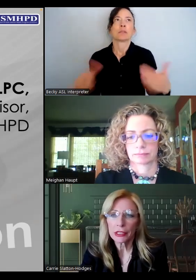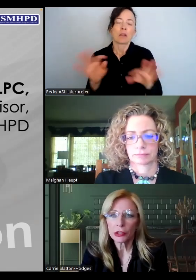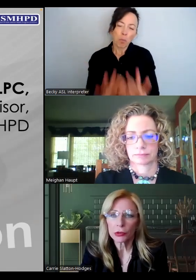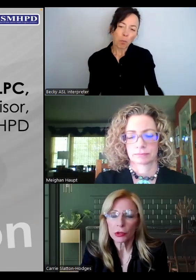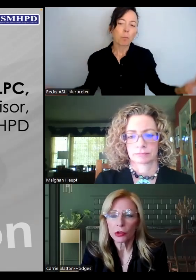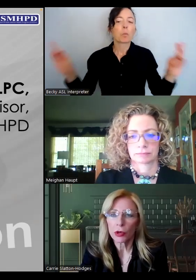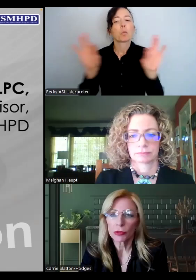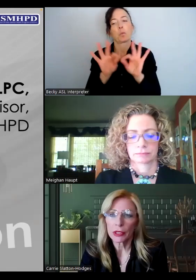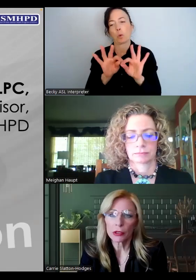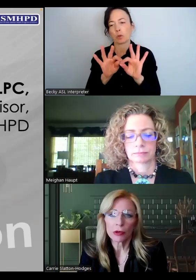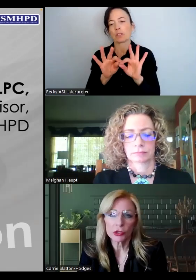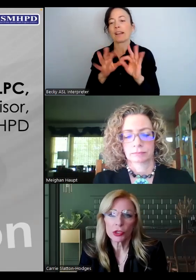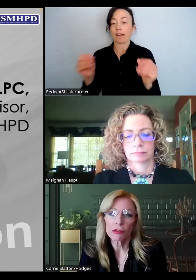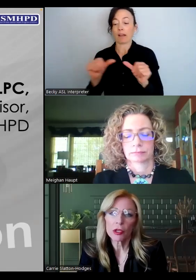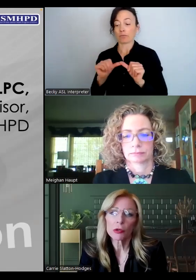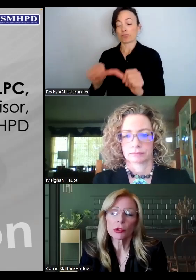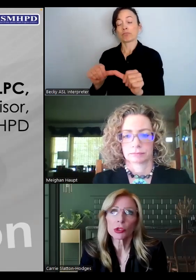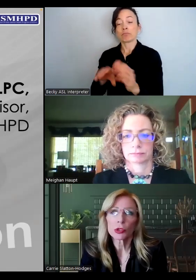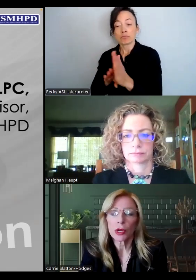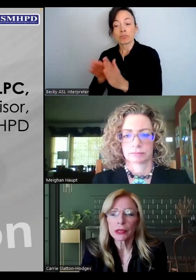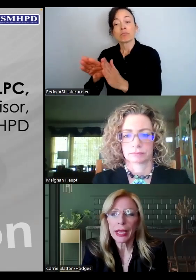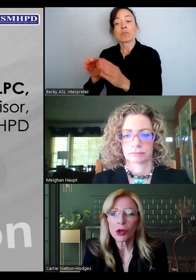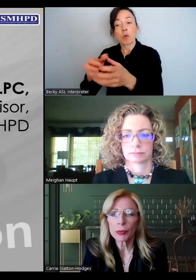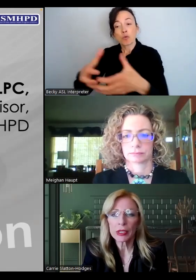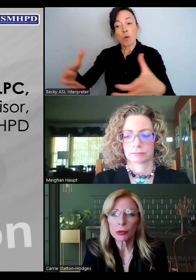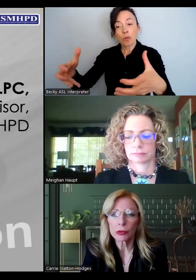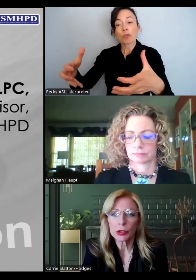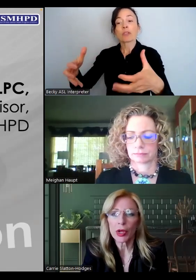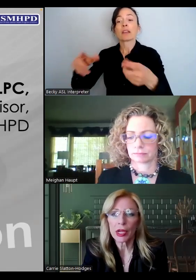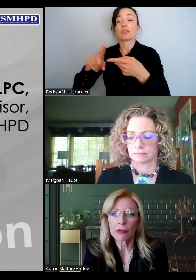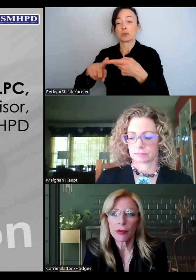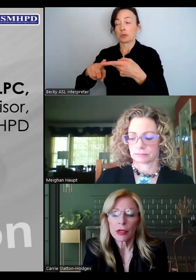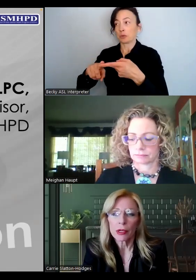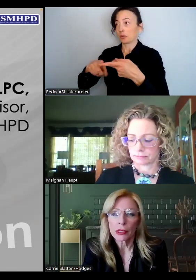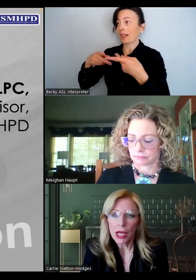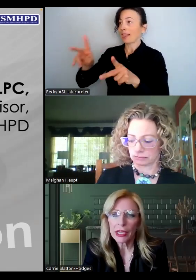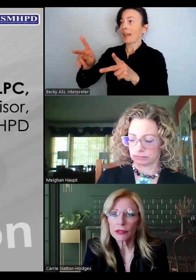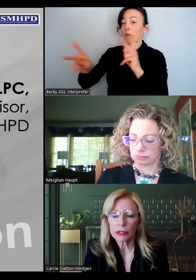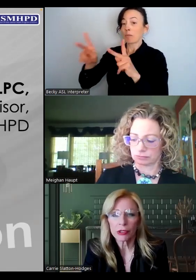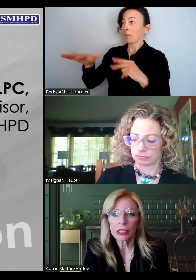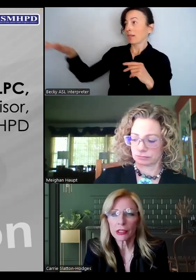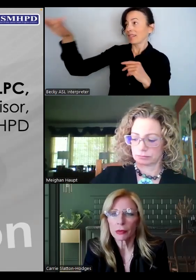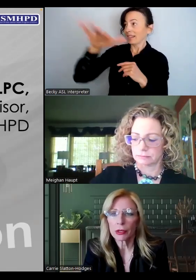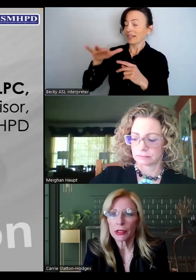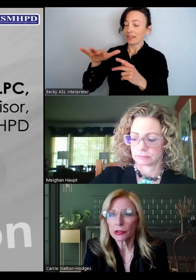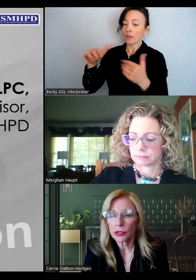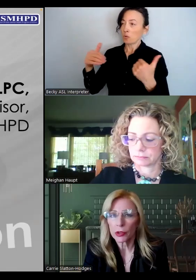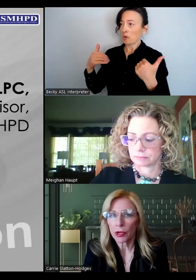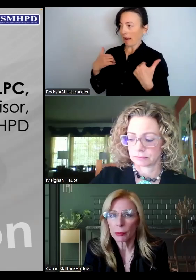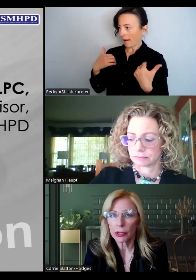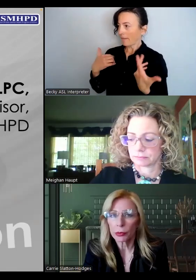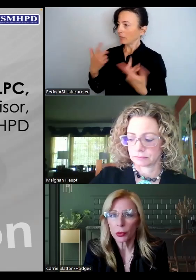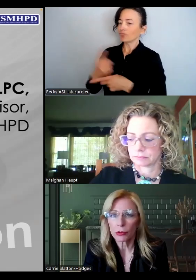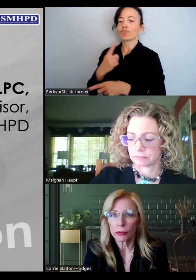the continued growth and iteration of those to allow people to have lives within the community is